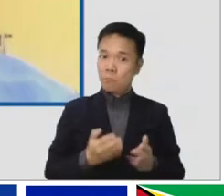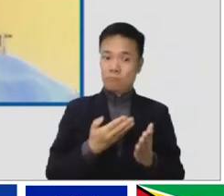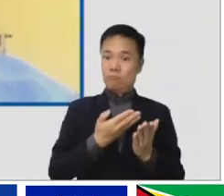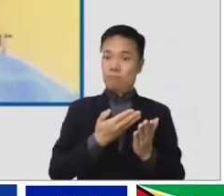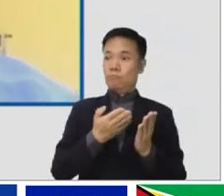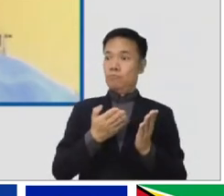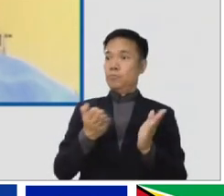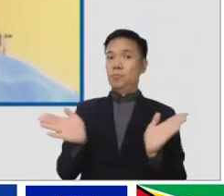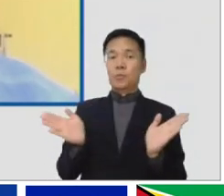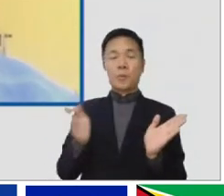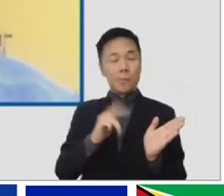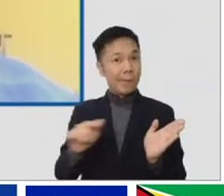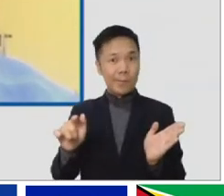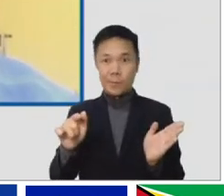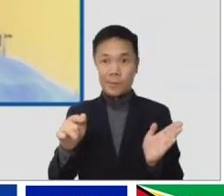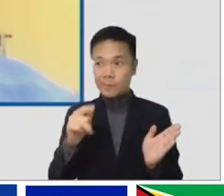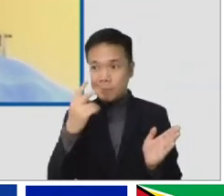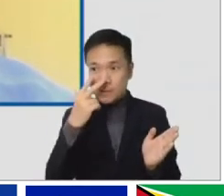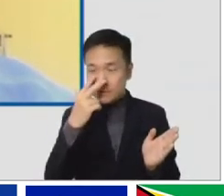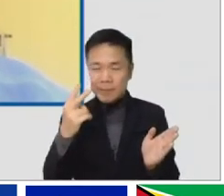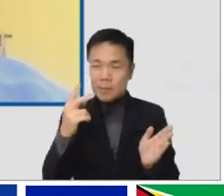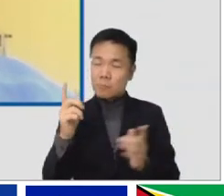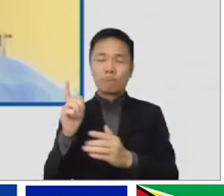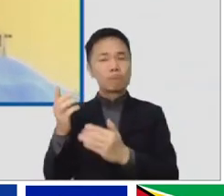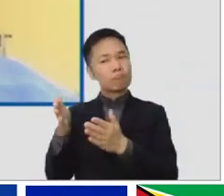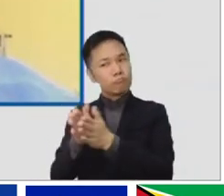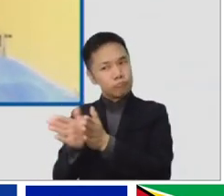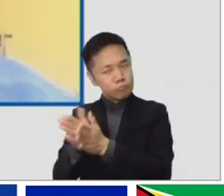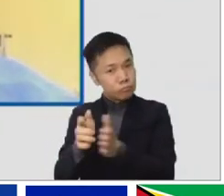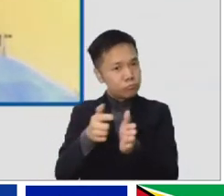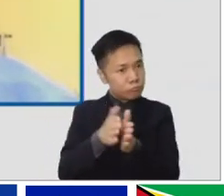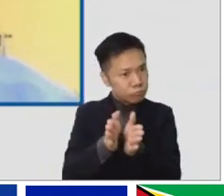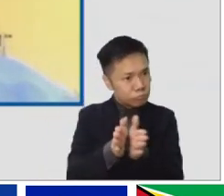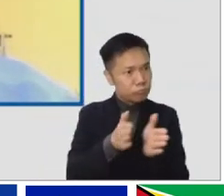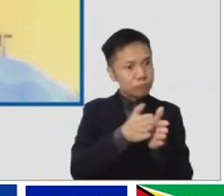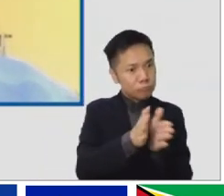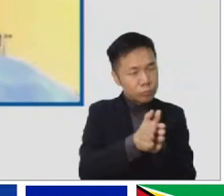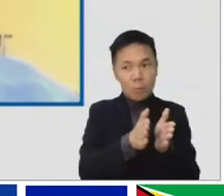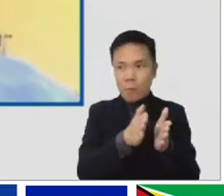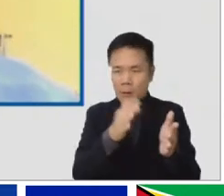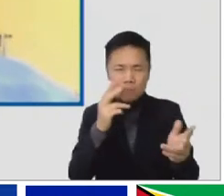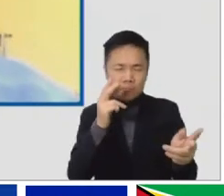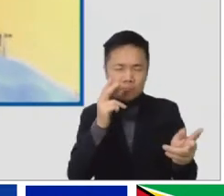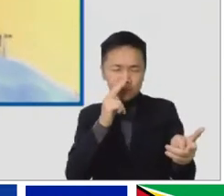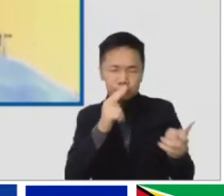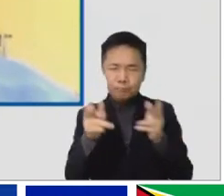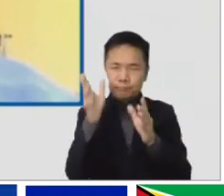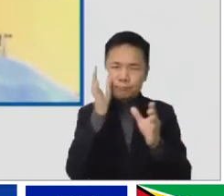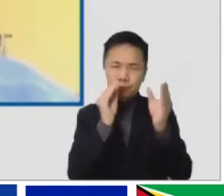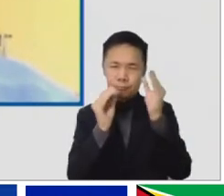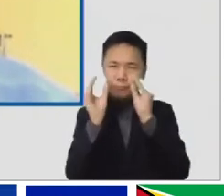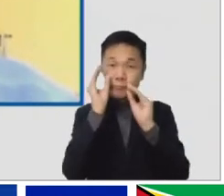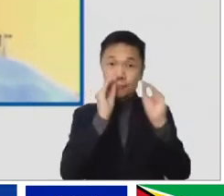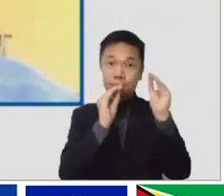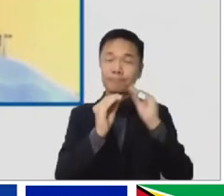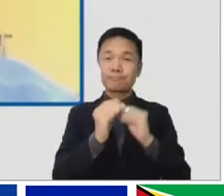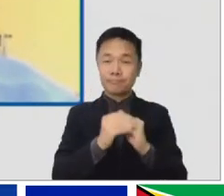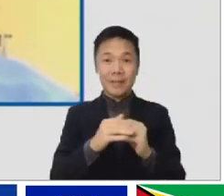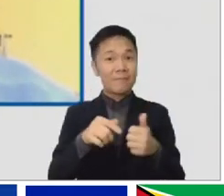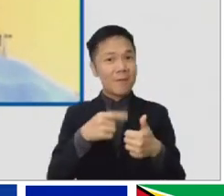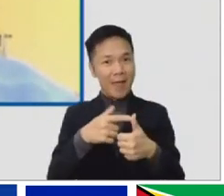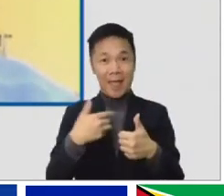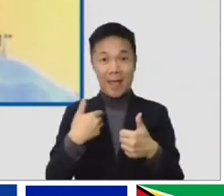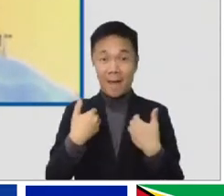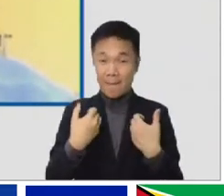in the search for better governance response. And those come from the health area, where we have